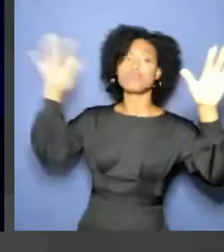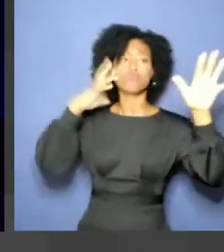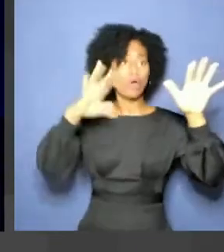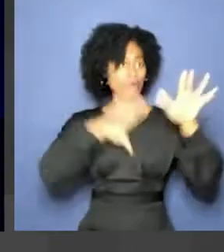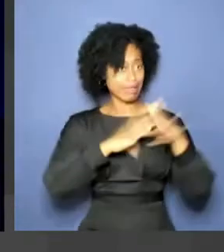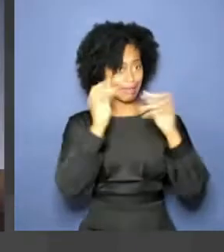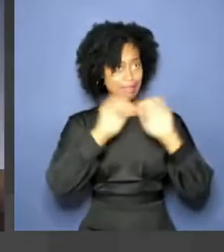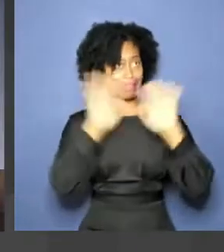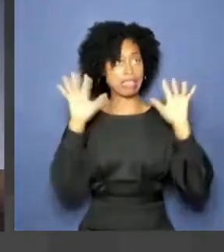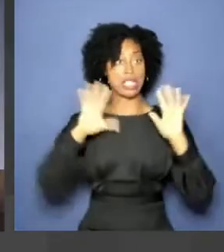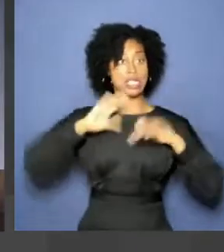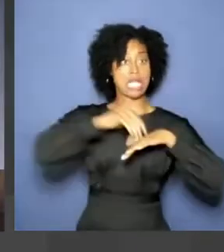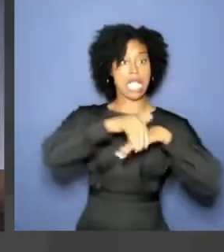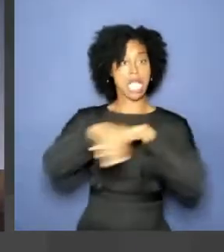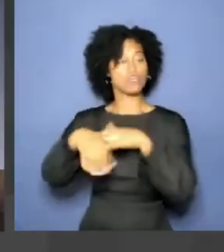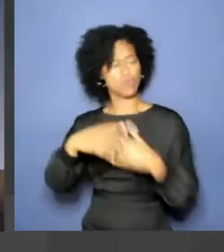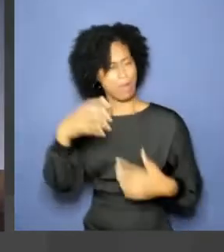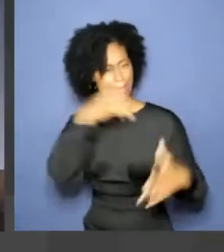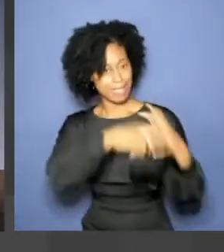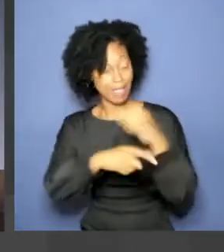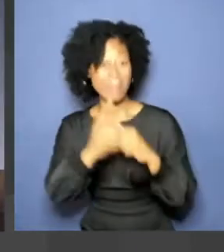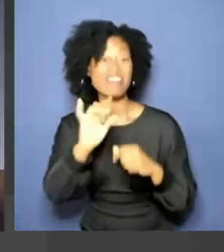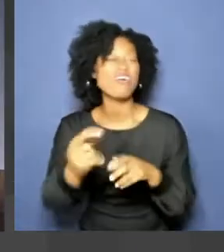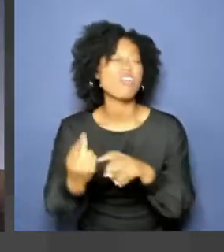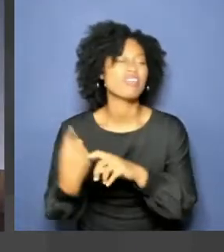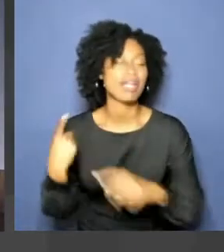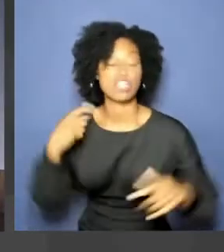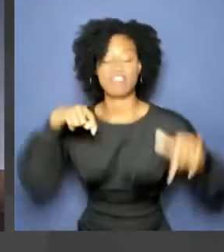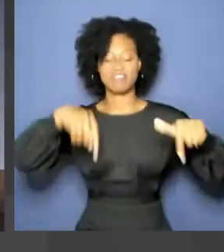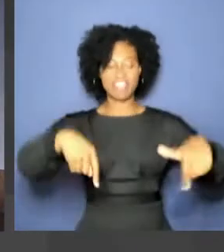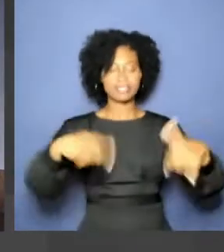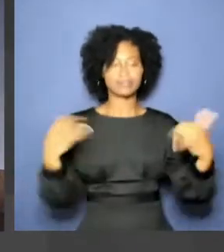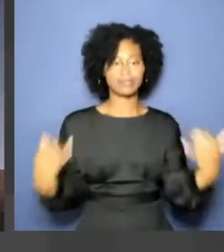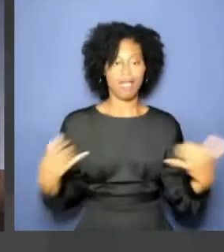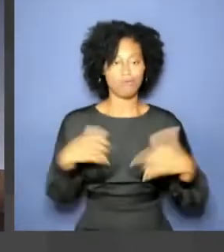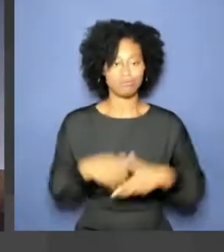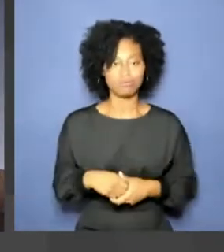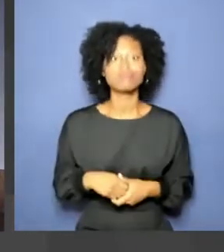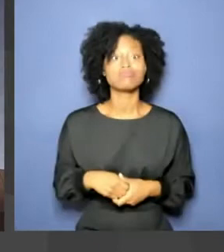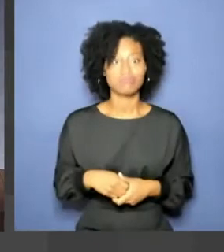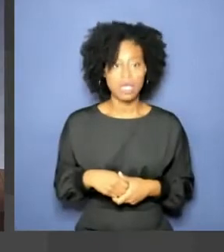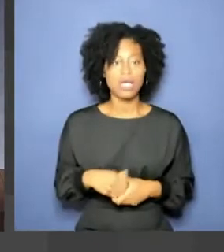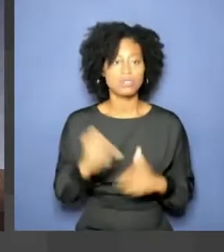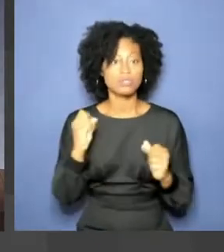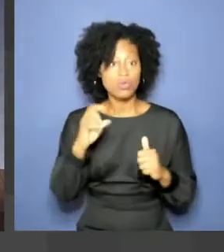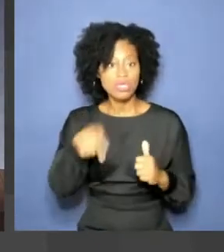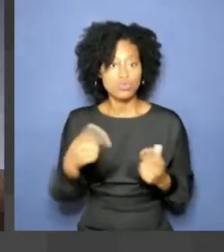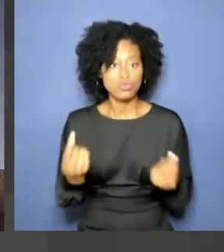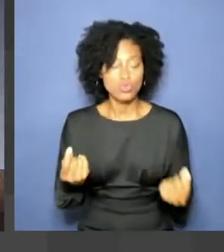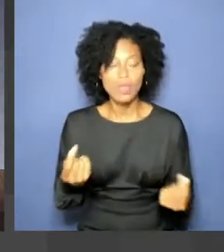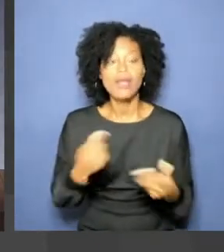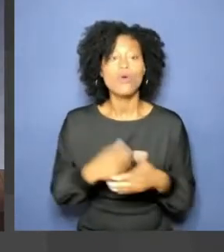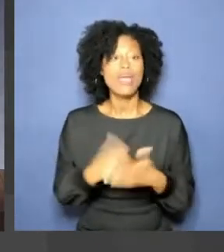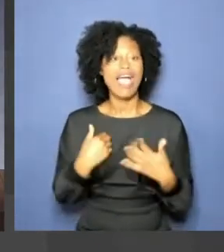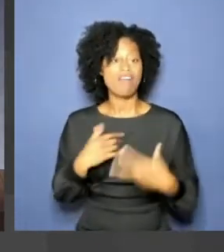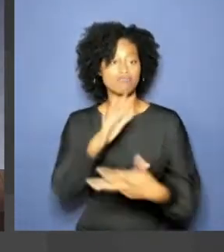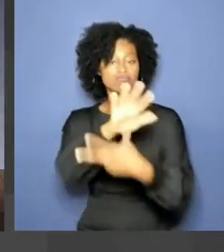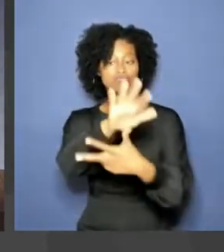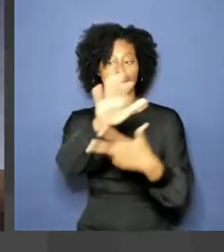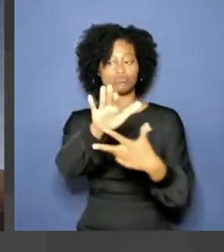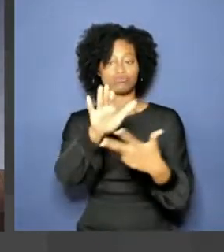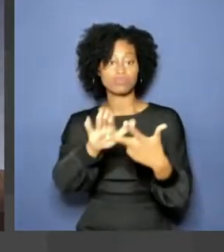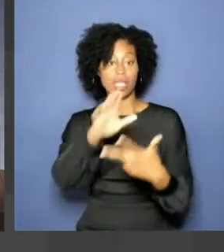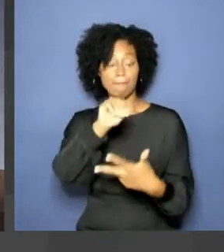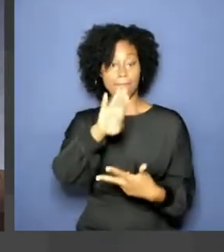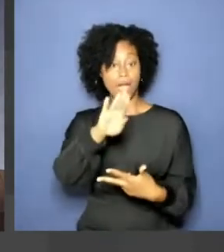missing out. But that was last year and this is now. So here's what you need to do. We have 3 mobs for you to choose from,